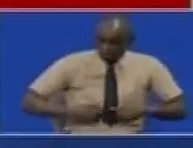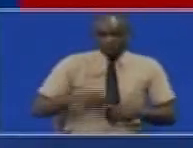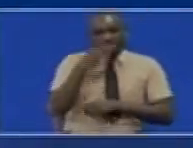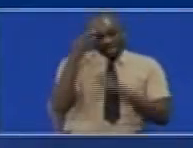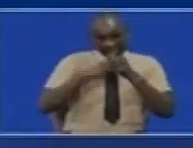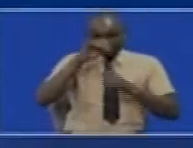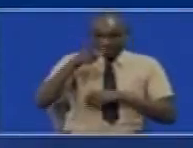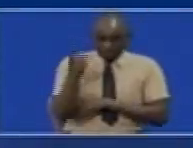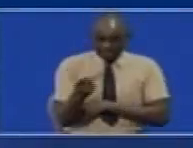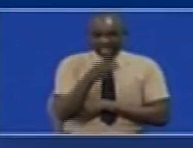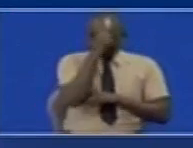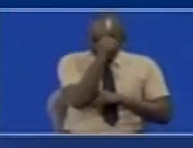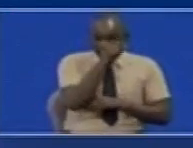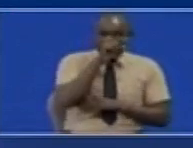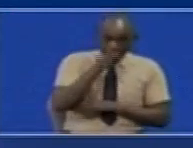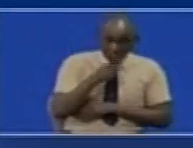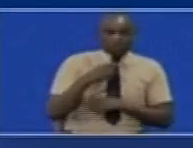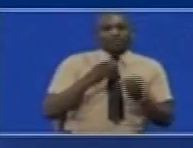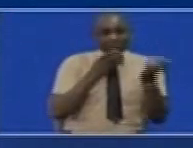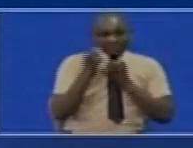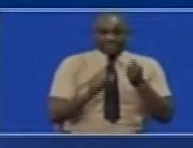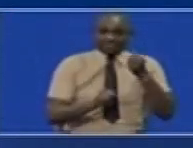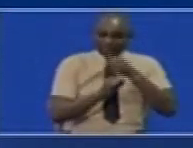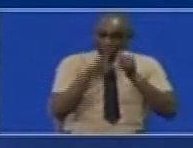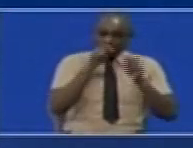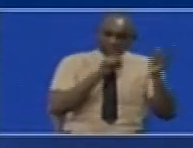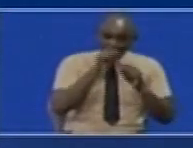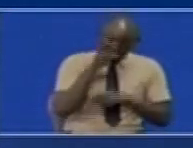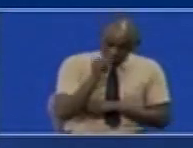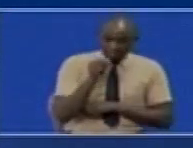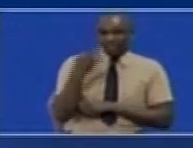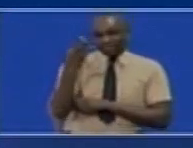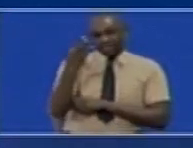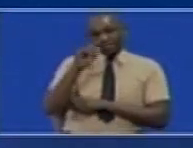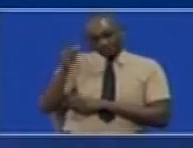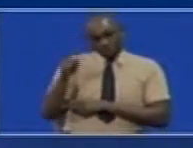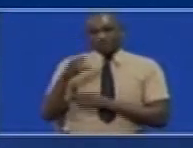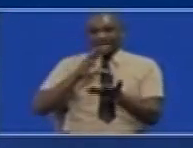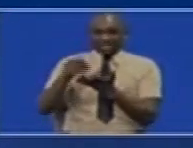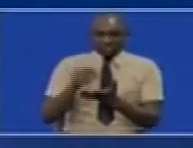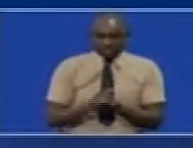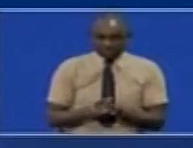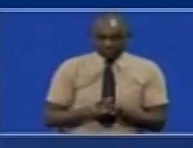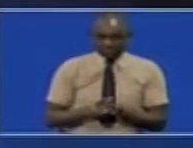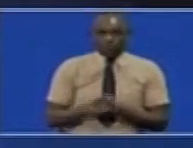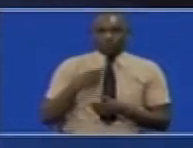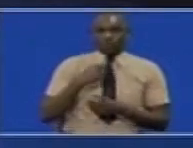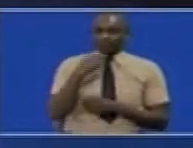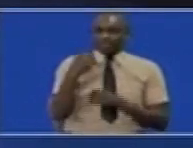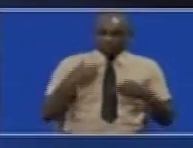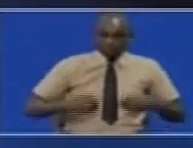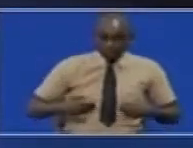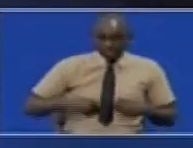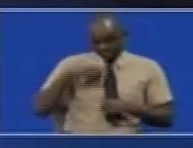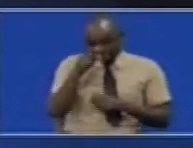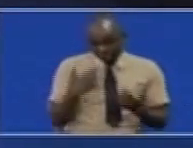of which will be in form of business support from Safaricom and 3 million in cash. The narrative for the youth can no